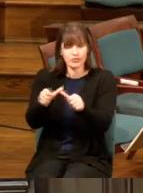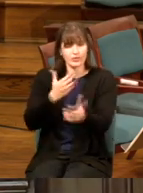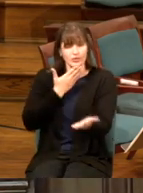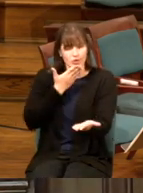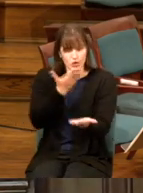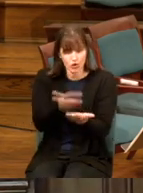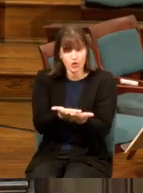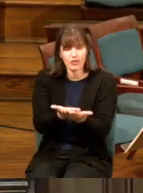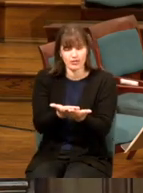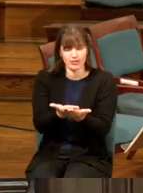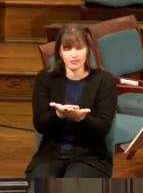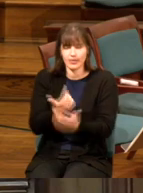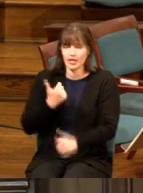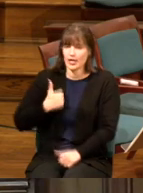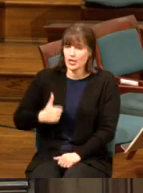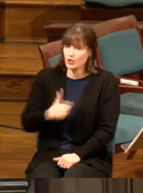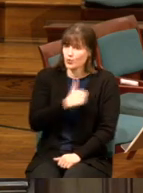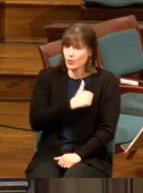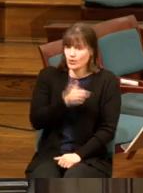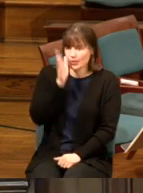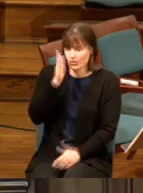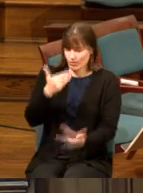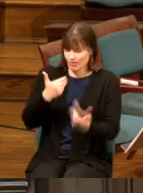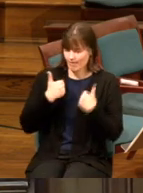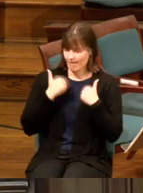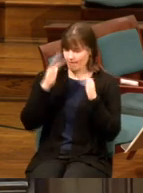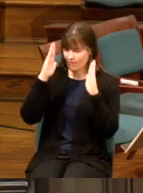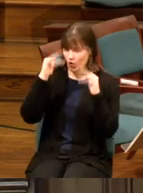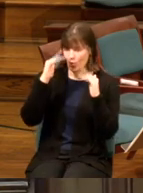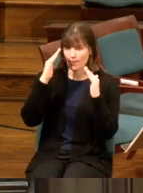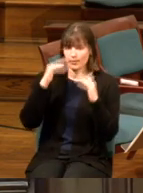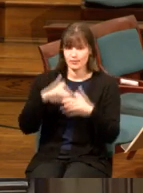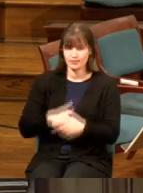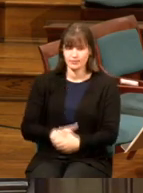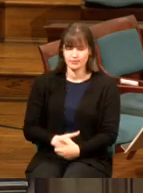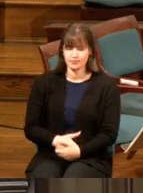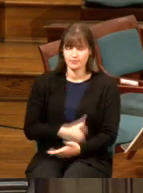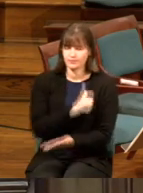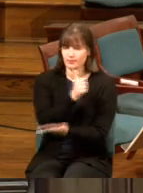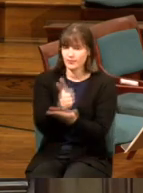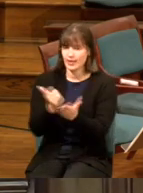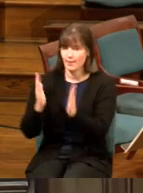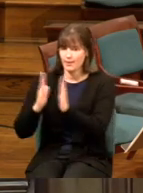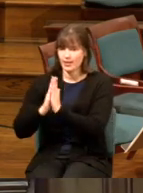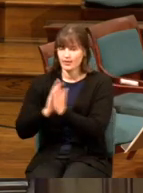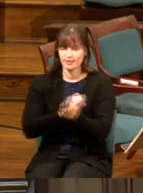and we will hold out hope. Amen.